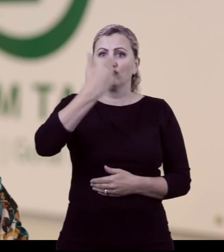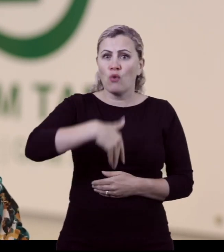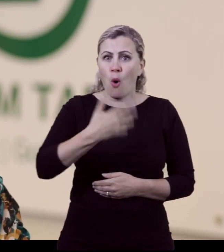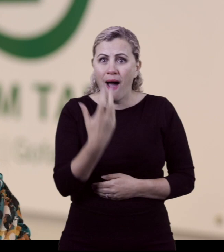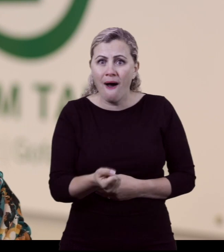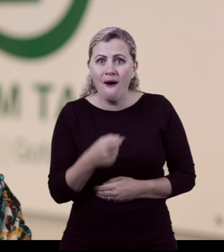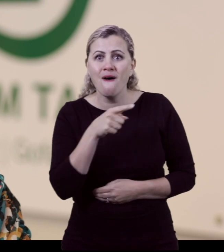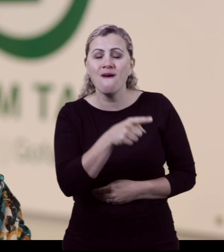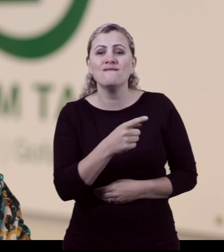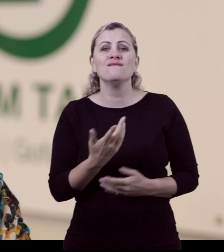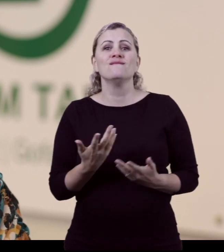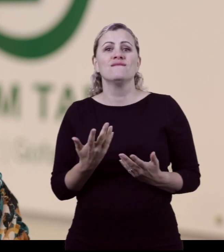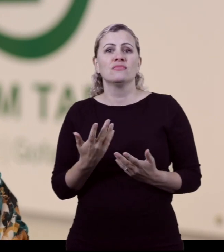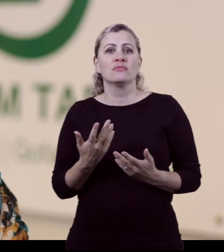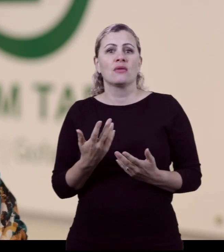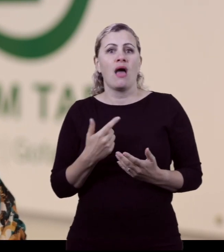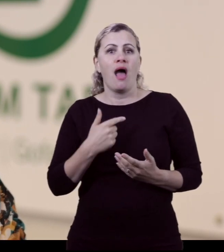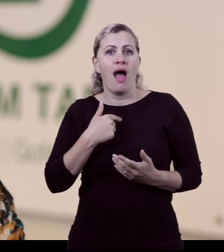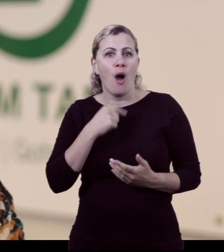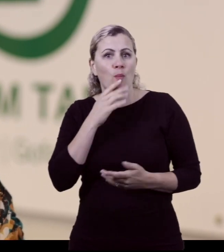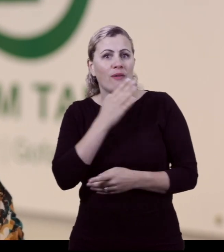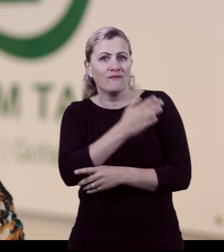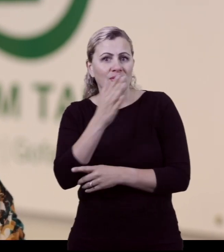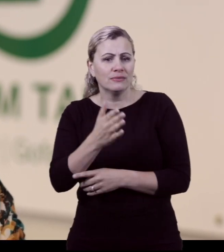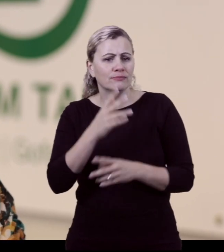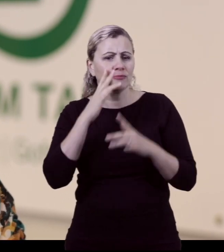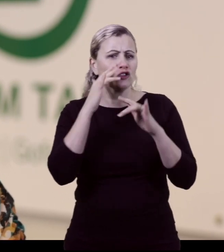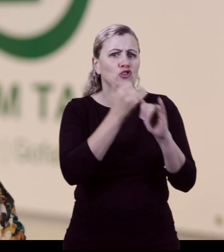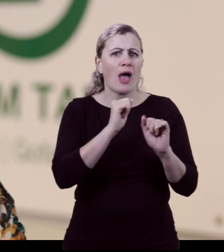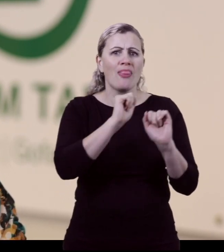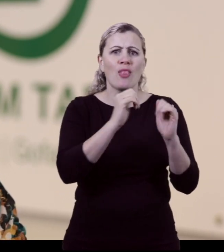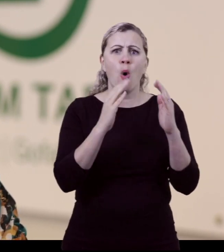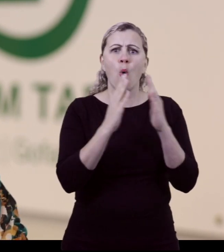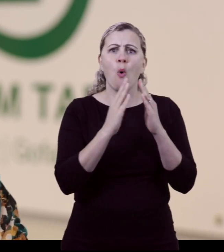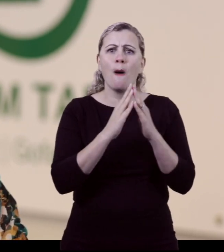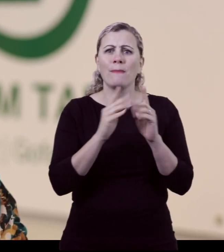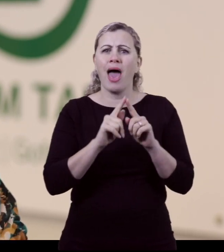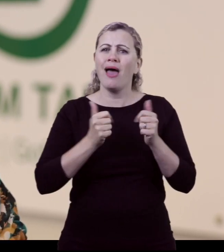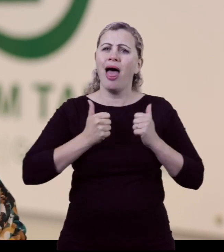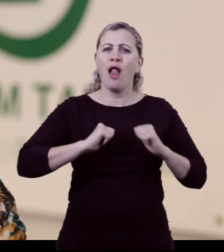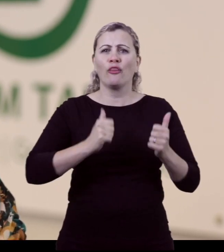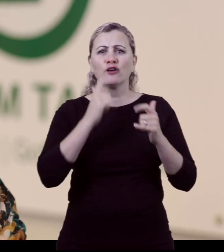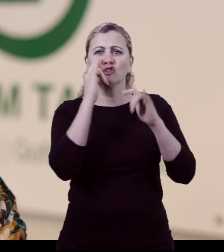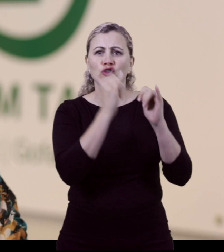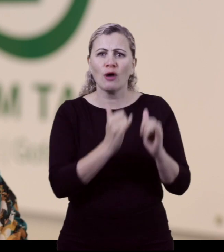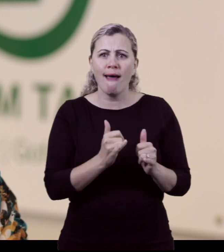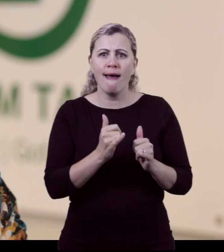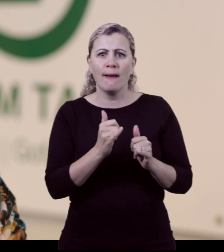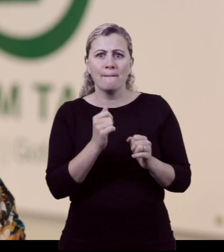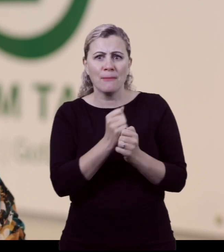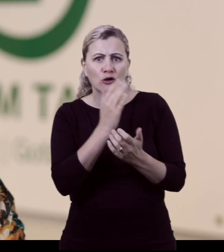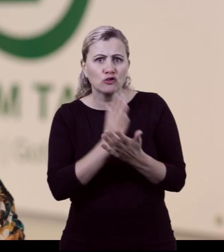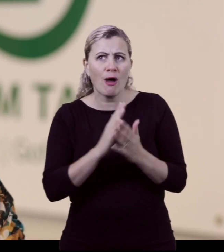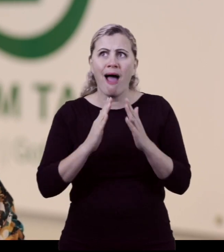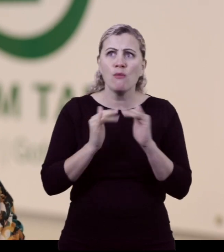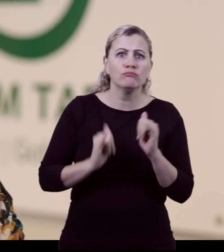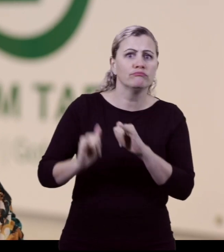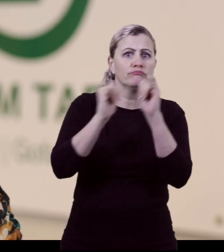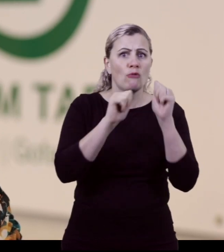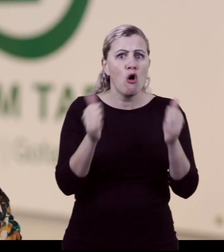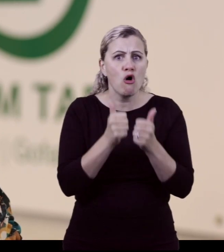to see how they are managing with any vision or hearing loss and to see what I can do for them, what they need, what they're struggling